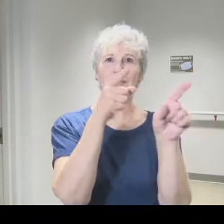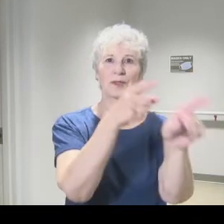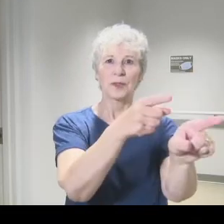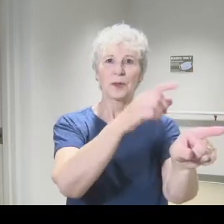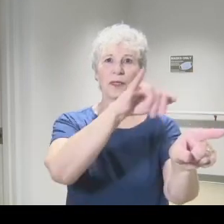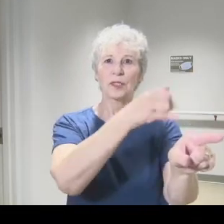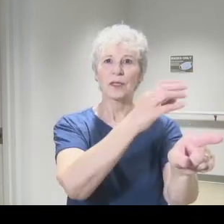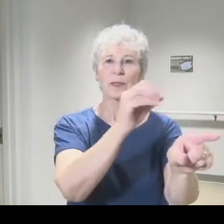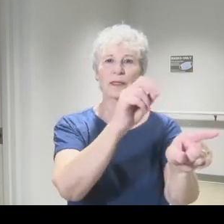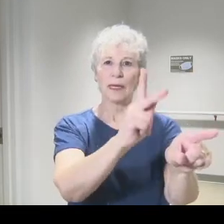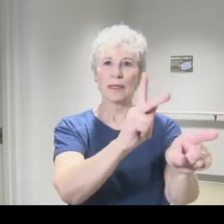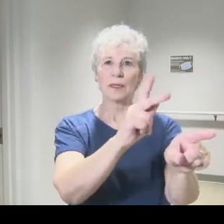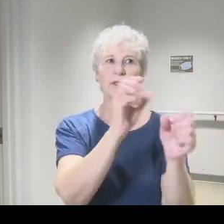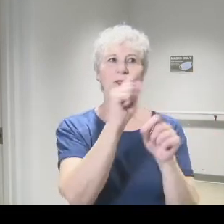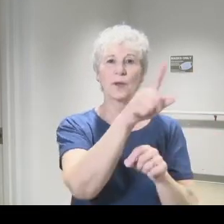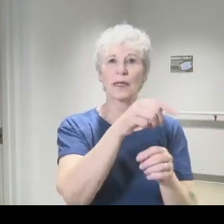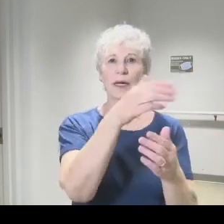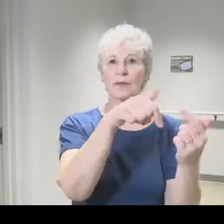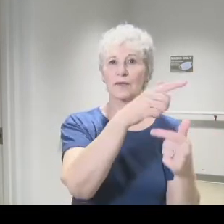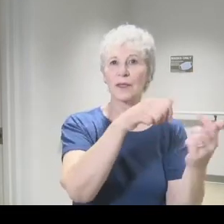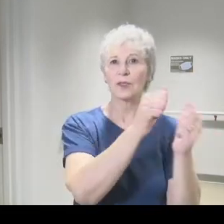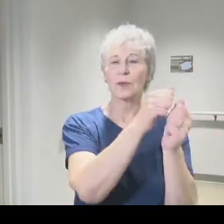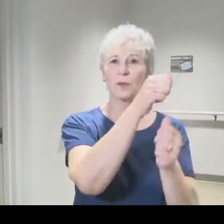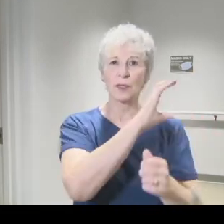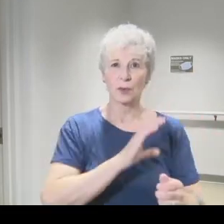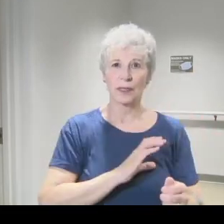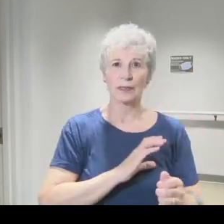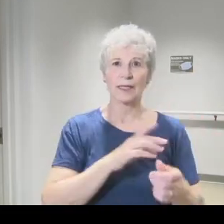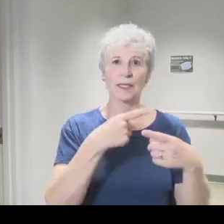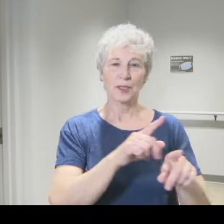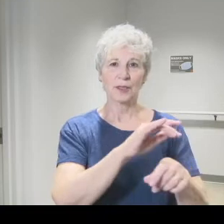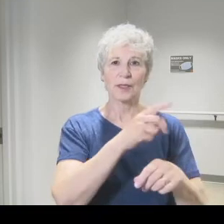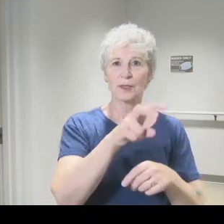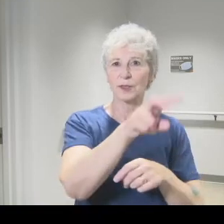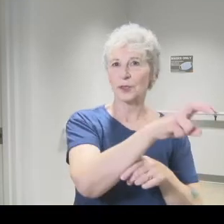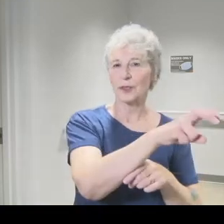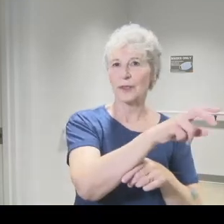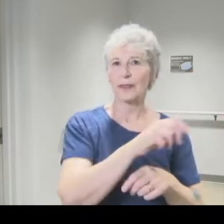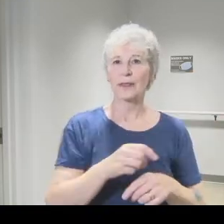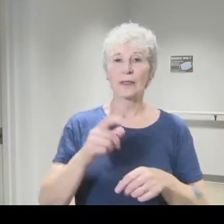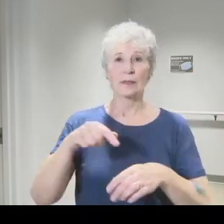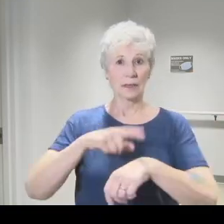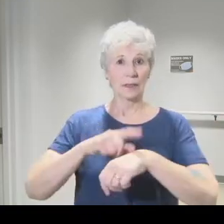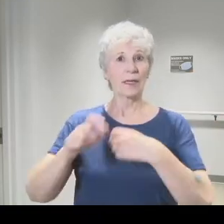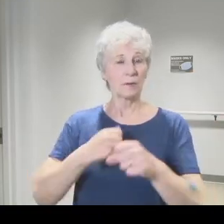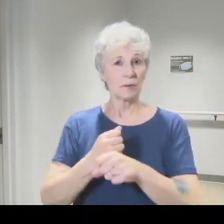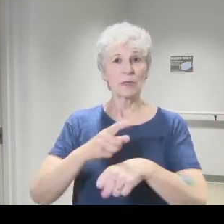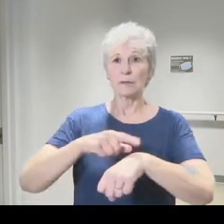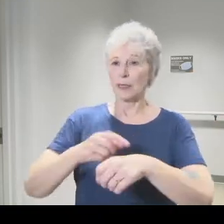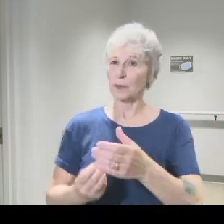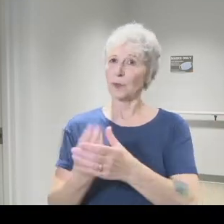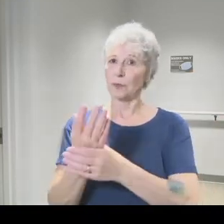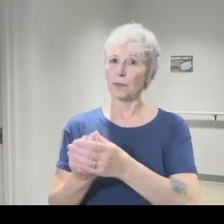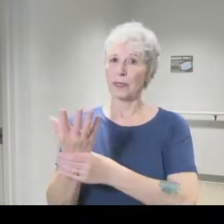can fellowship with Christ in their journey. This time of year to plant the garden.